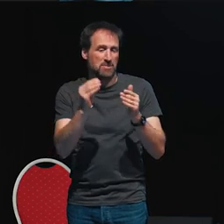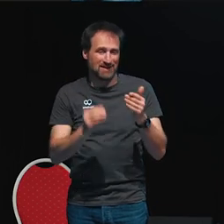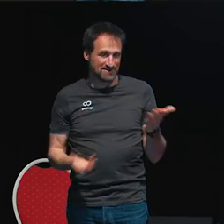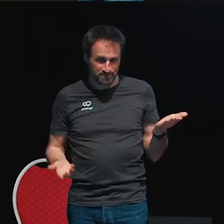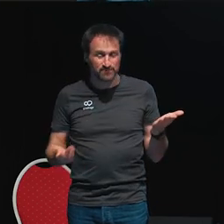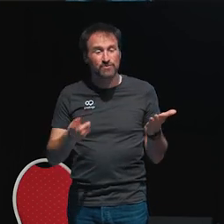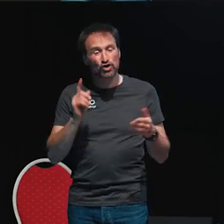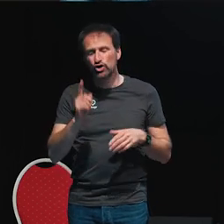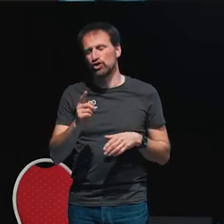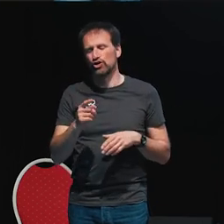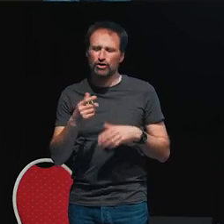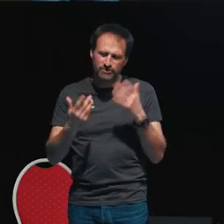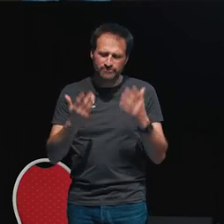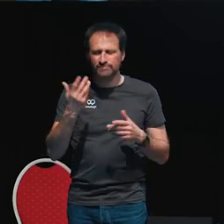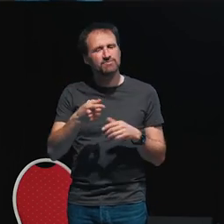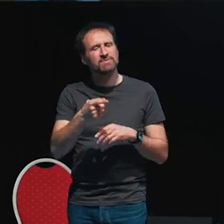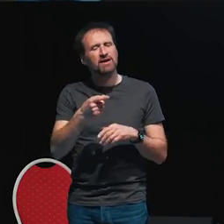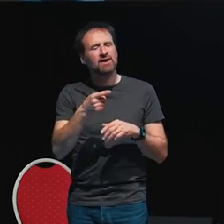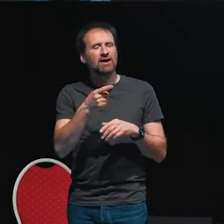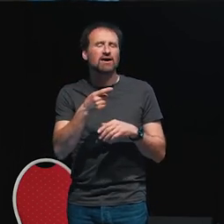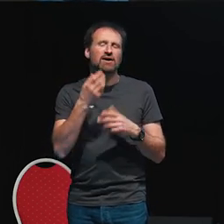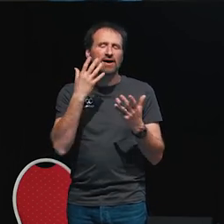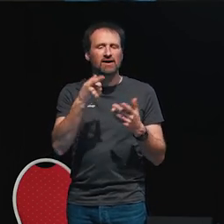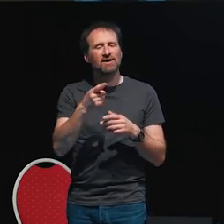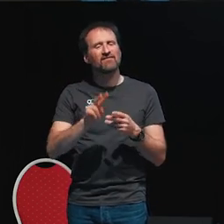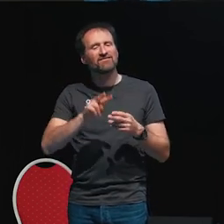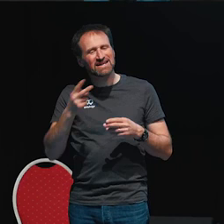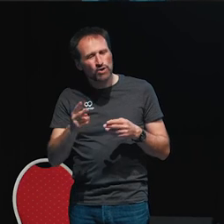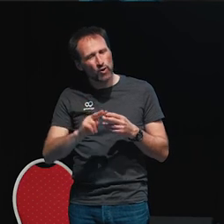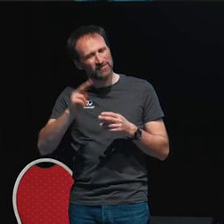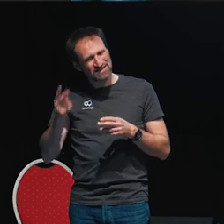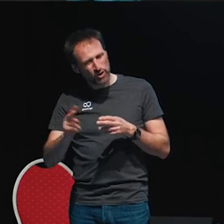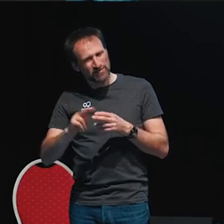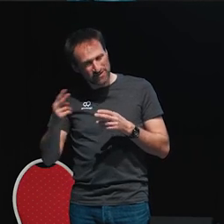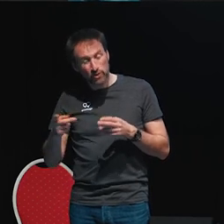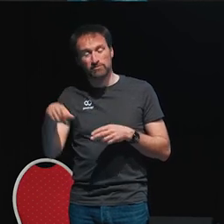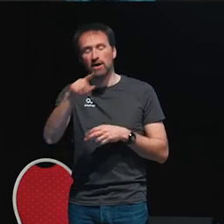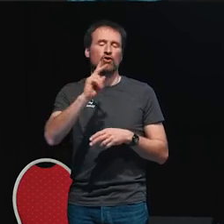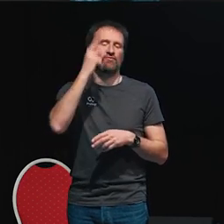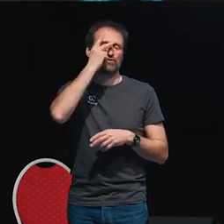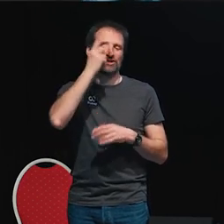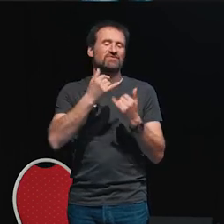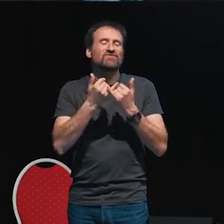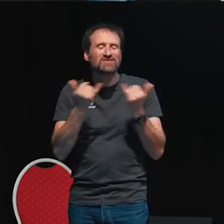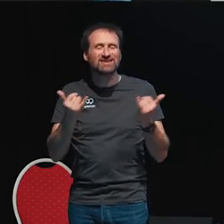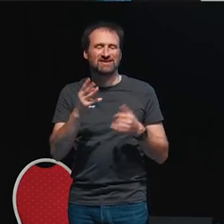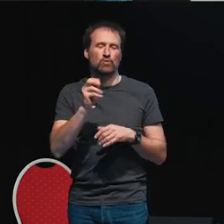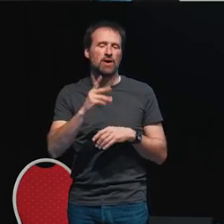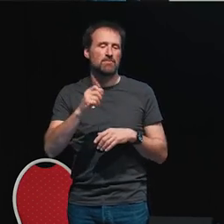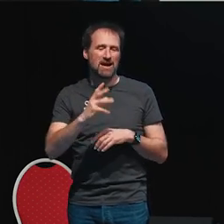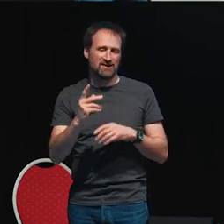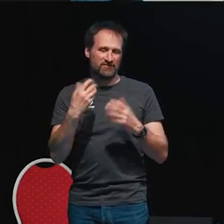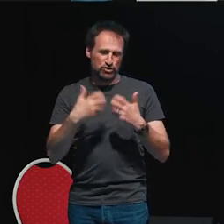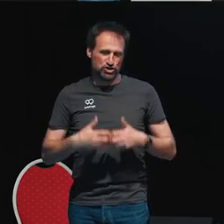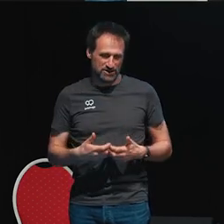it's a little dated by version, but it helps you learn the concepts of using Webpack itself and not its architecture. So you can go to webpack.academy,